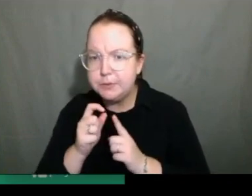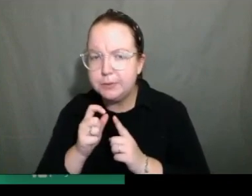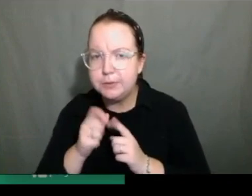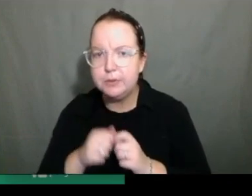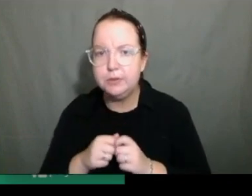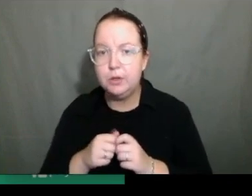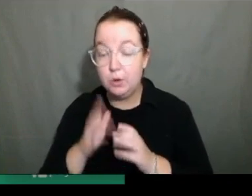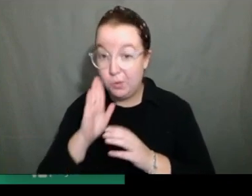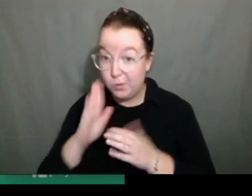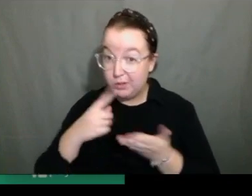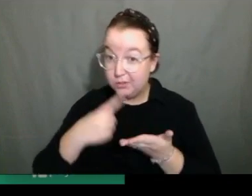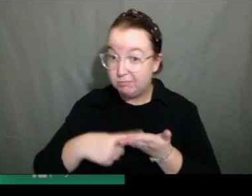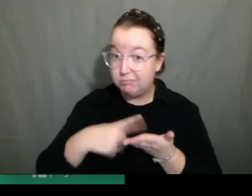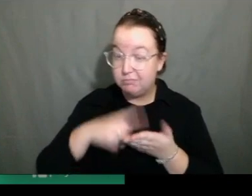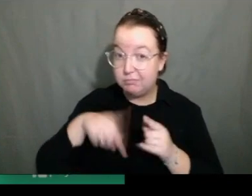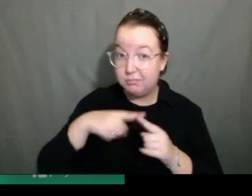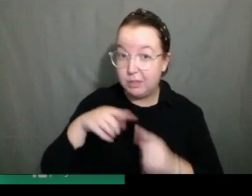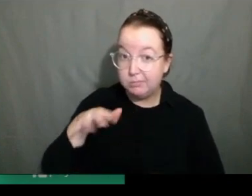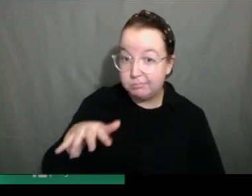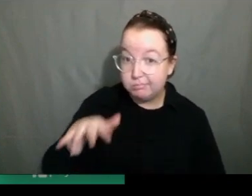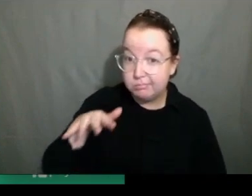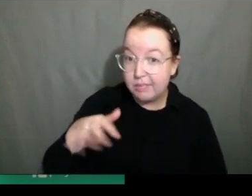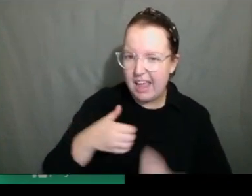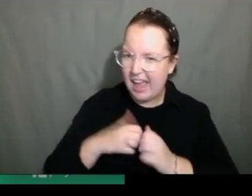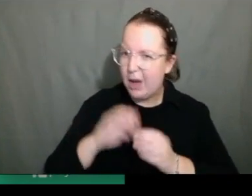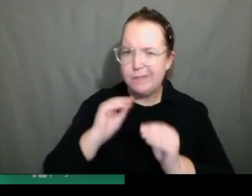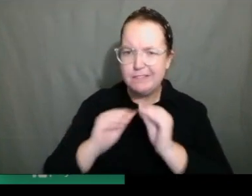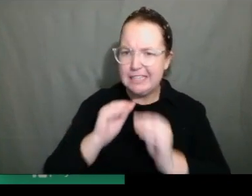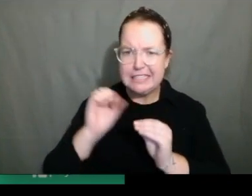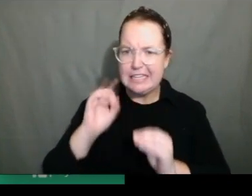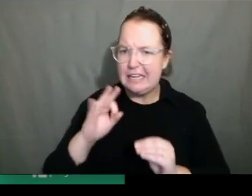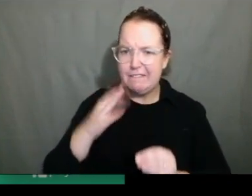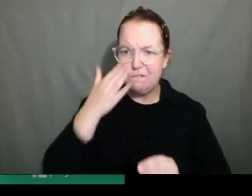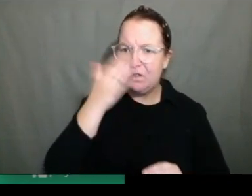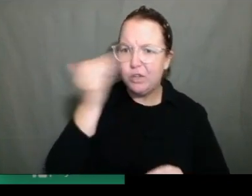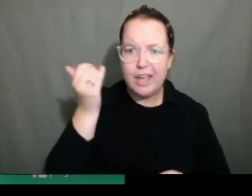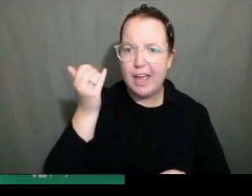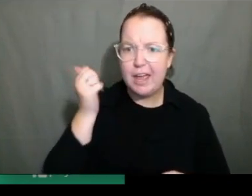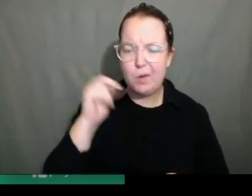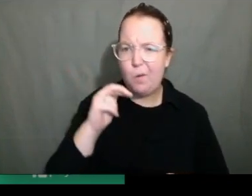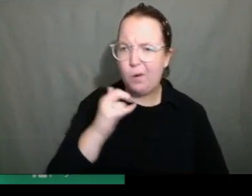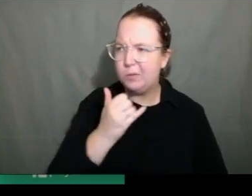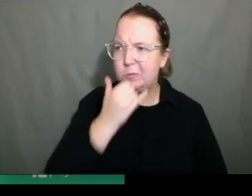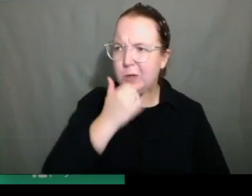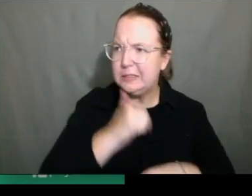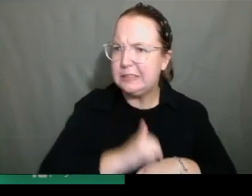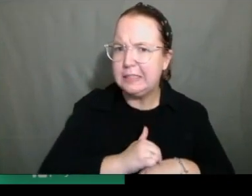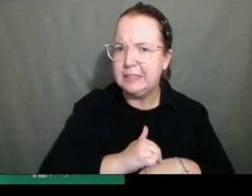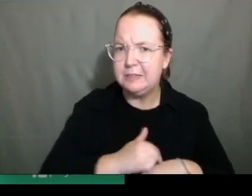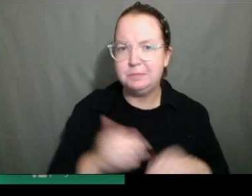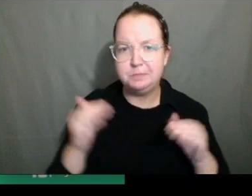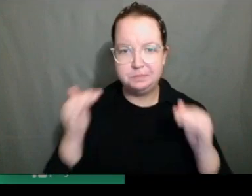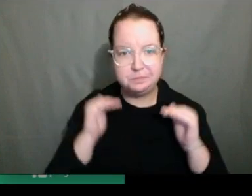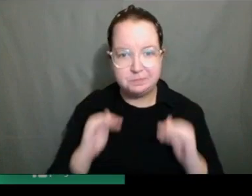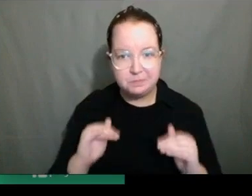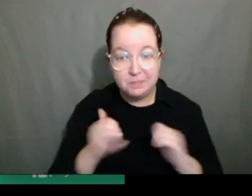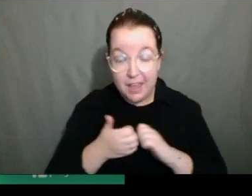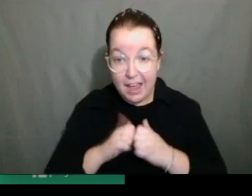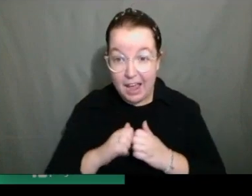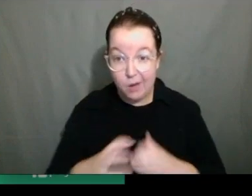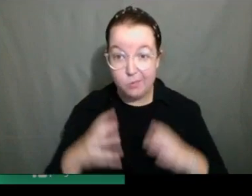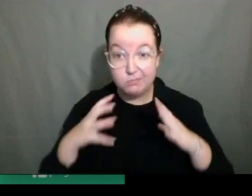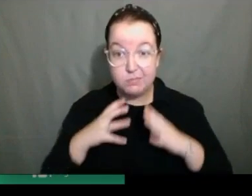out and fix any incorrect punches or any missing punches. We'll also review how to request time off and how to view